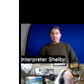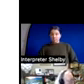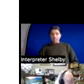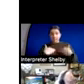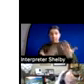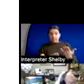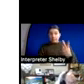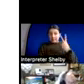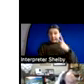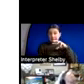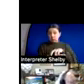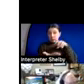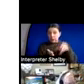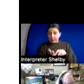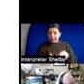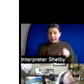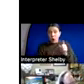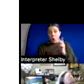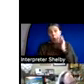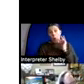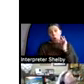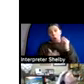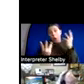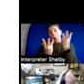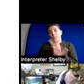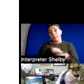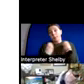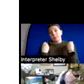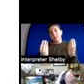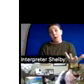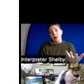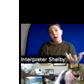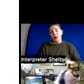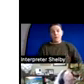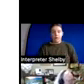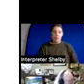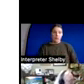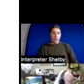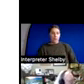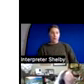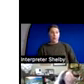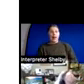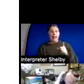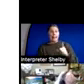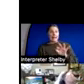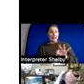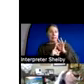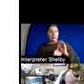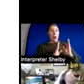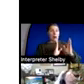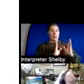see the cookies they so beautiful they in a special line